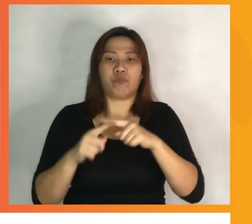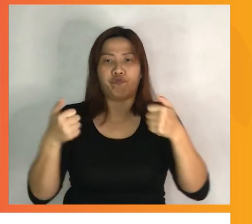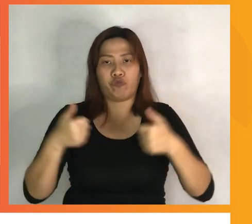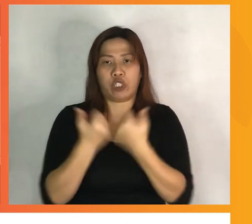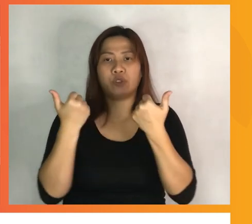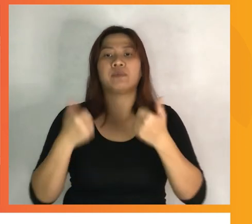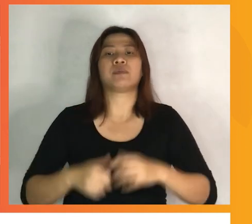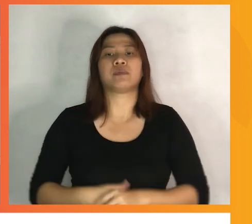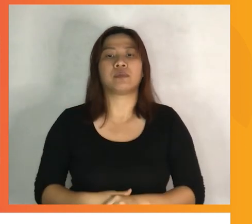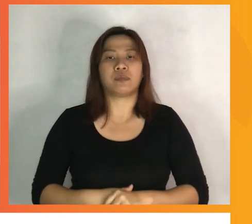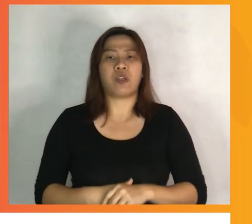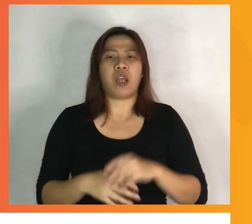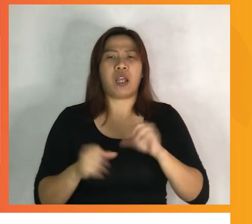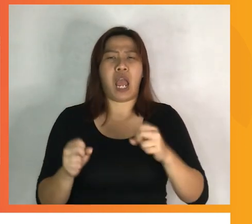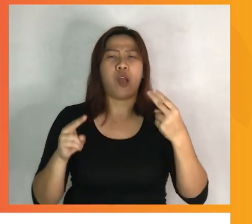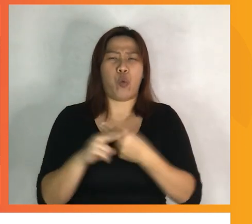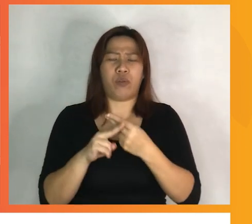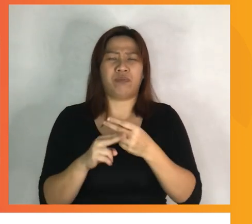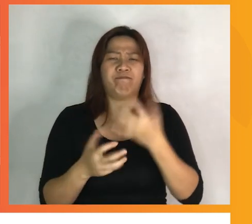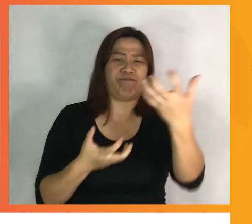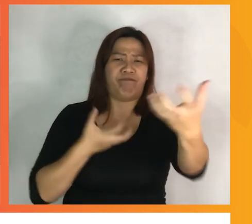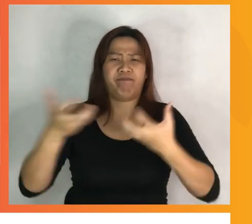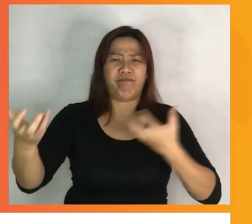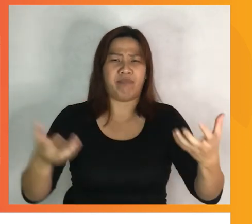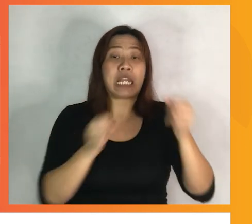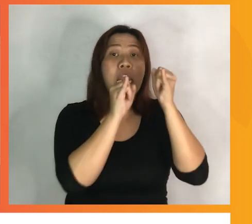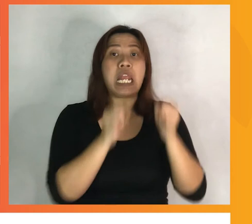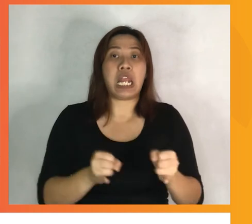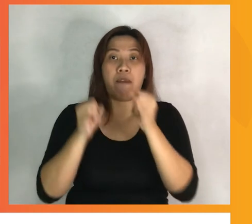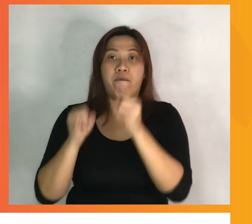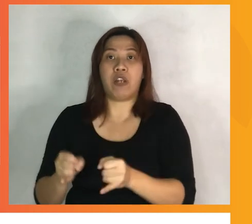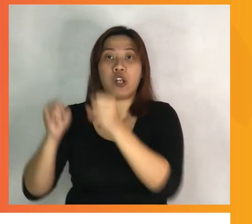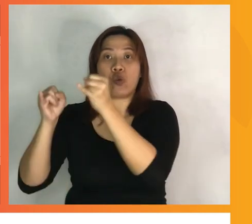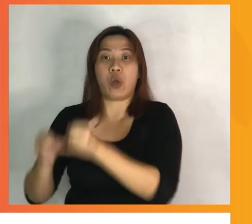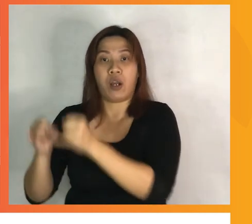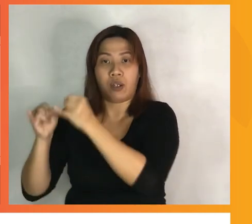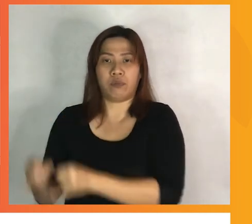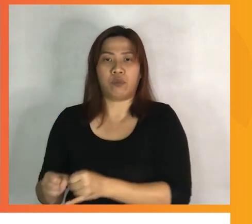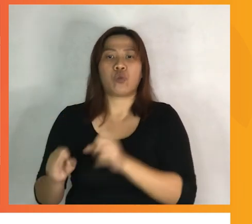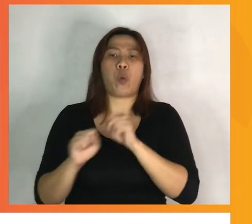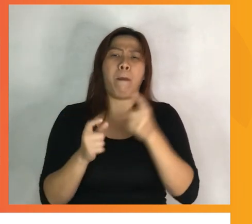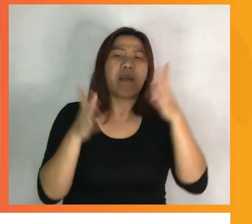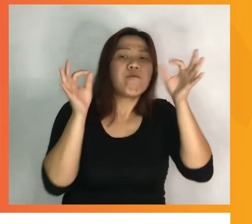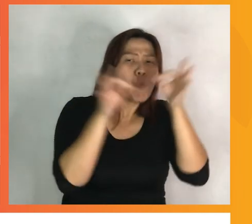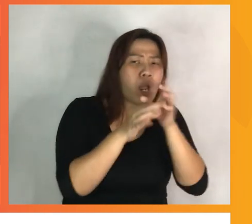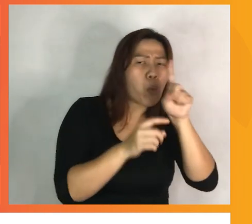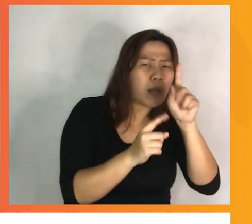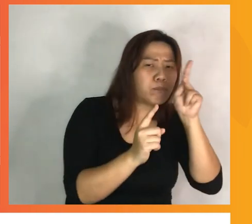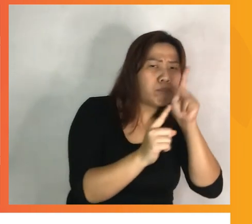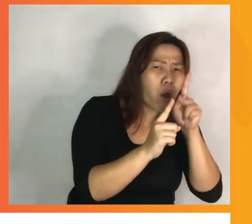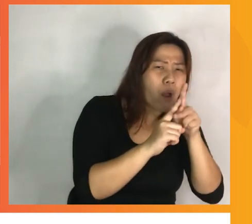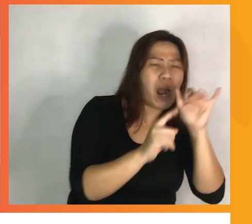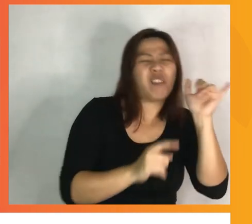challenge. You can also use the STEP components individually. So you may focus on one